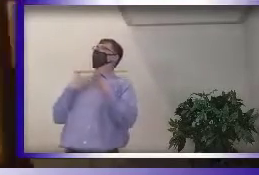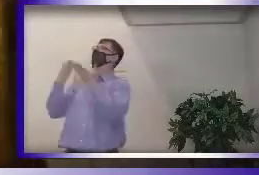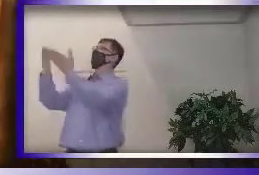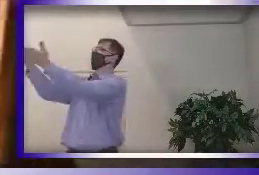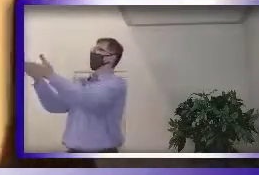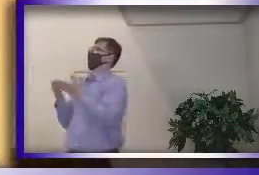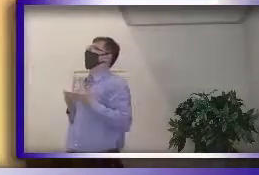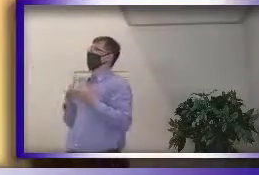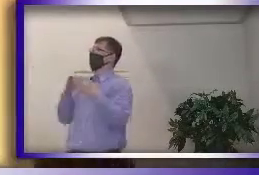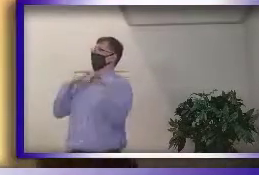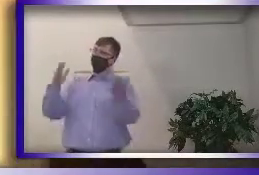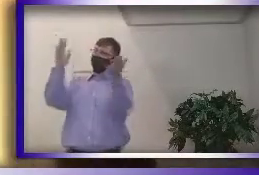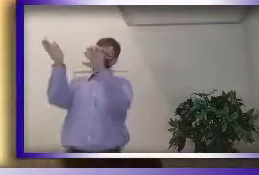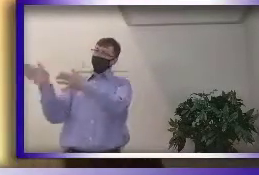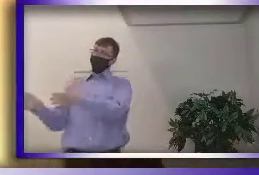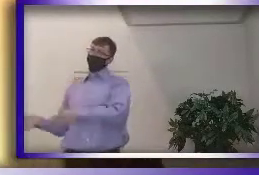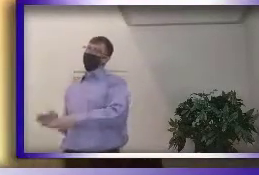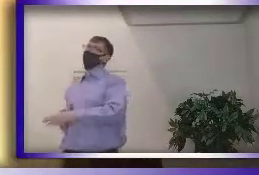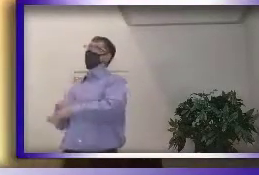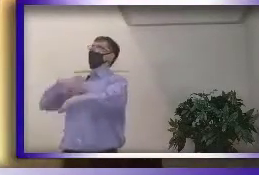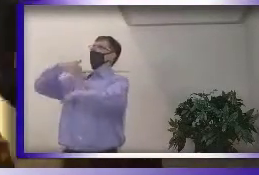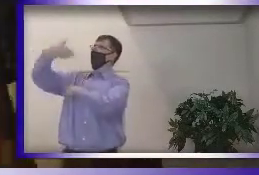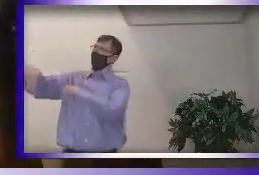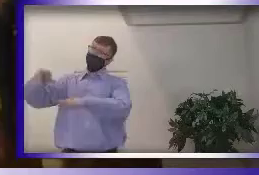know we share their nature.